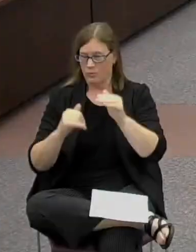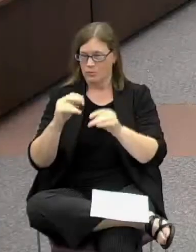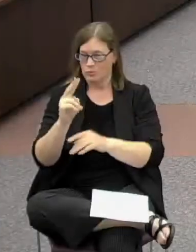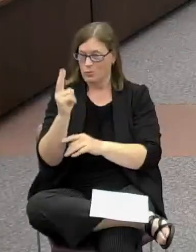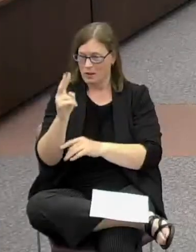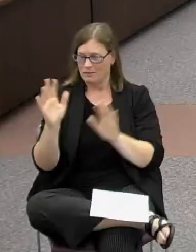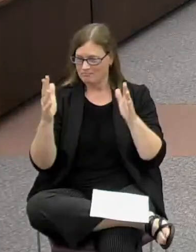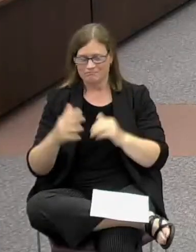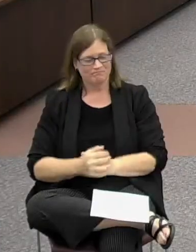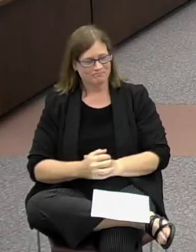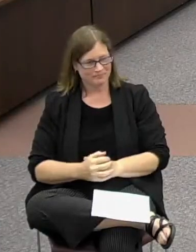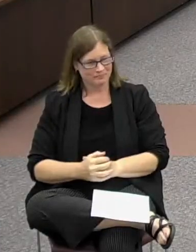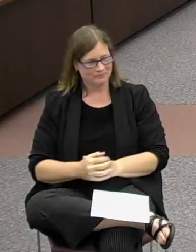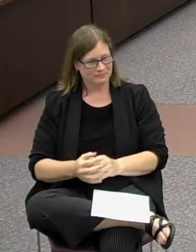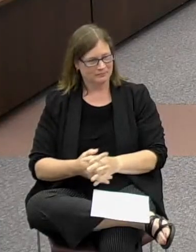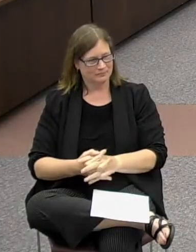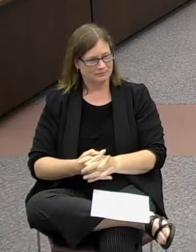minutes.